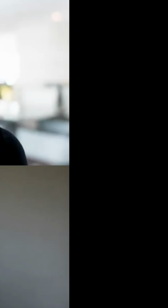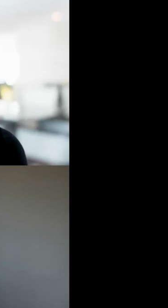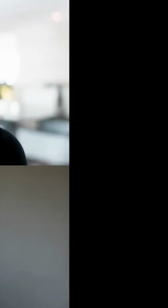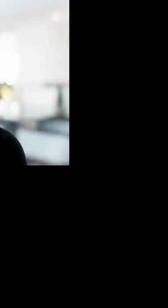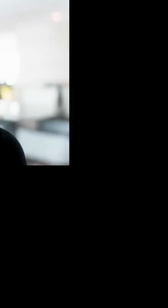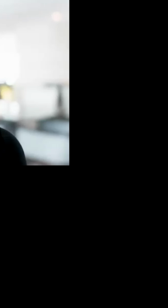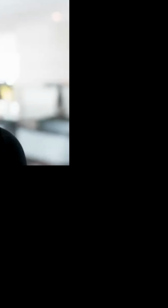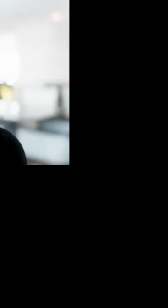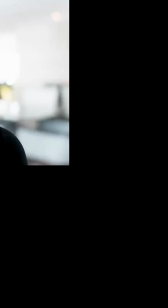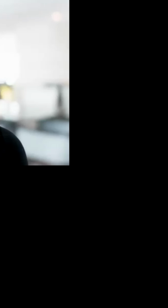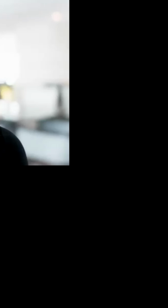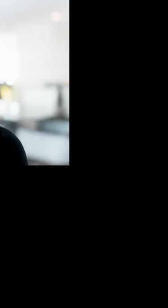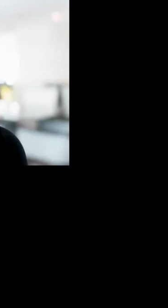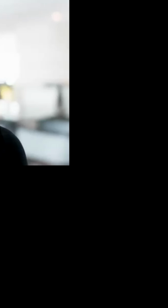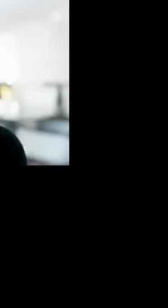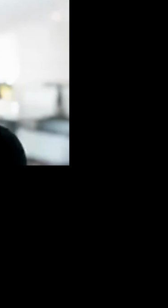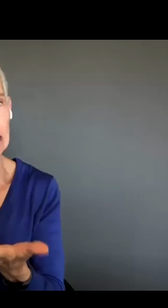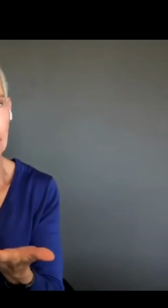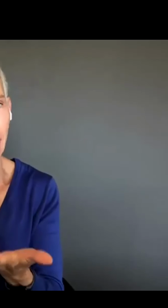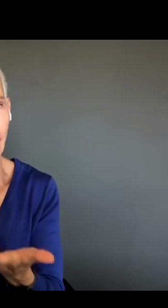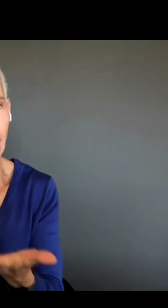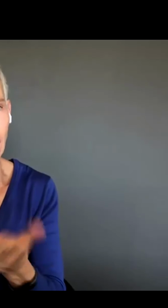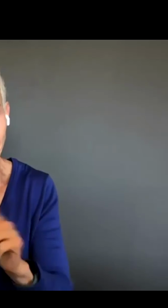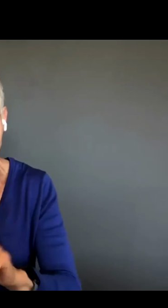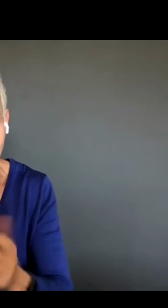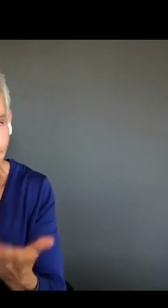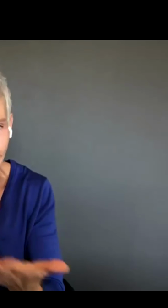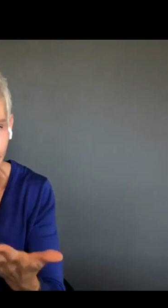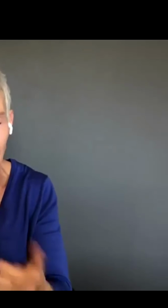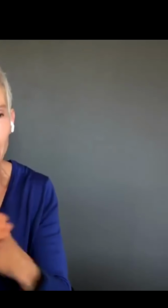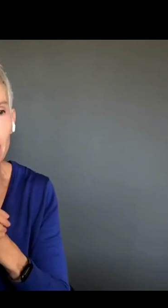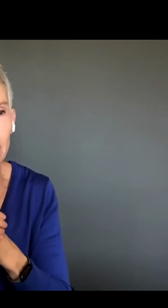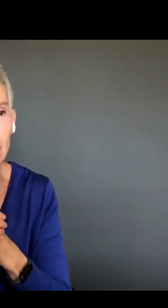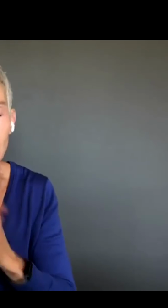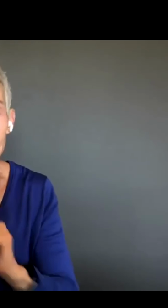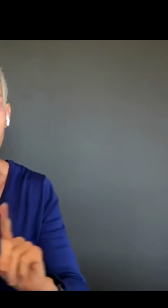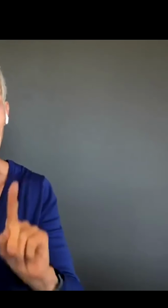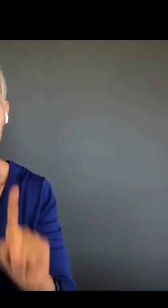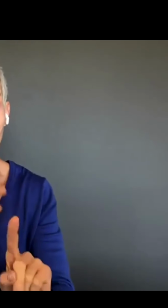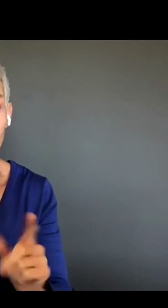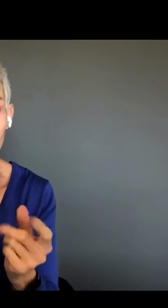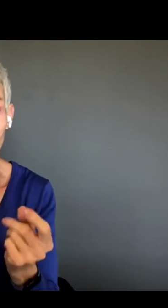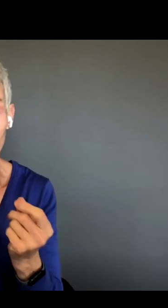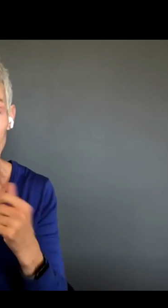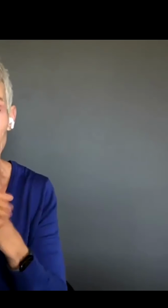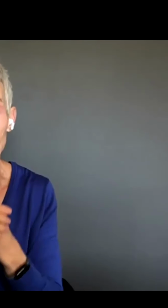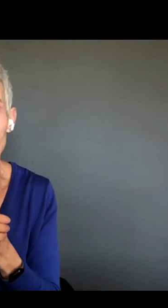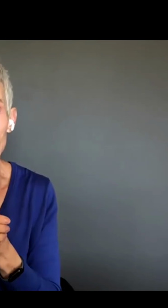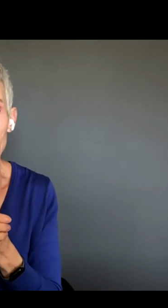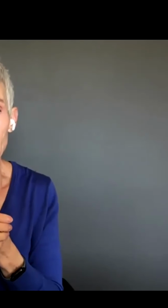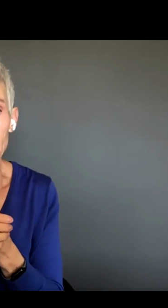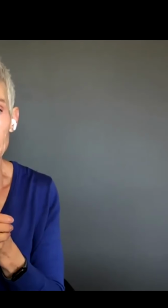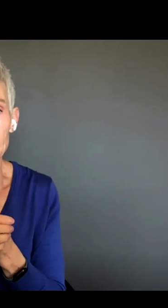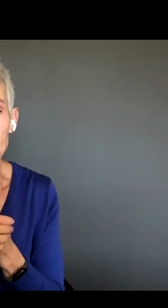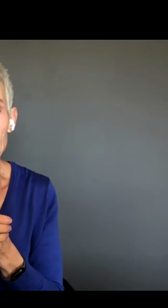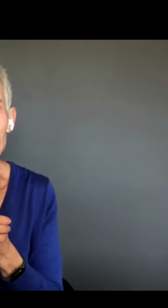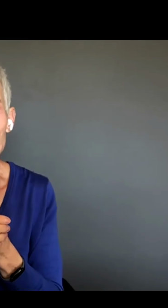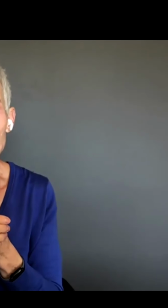for this debate, and I really my key point is indeed